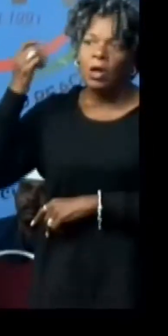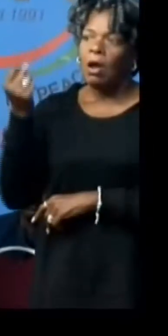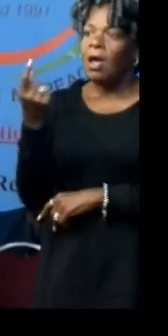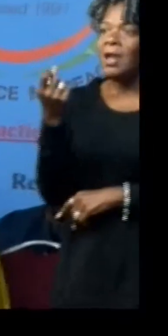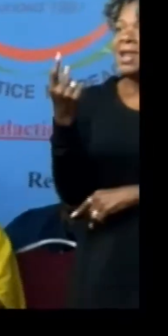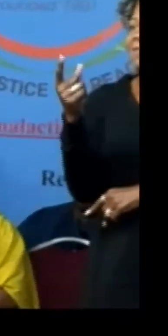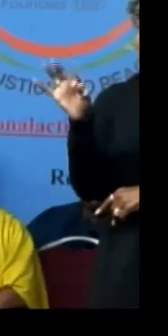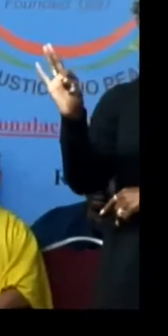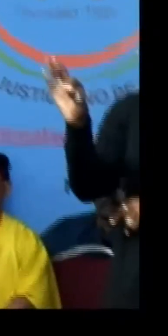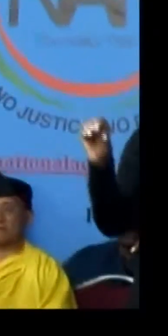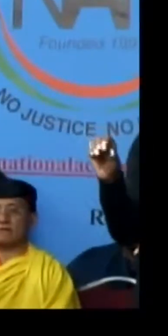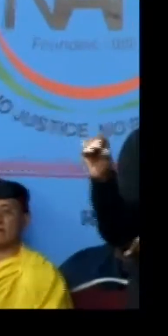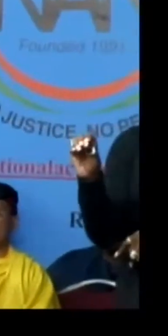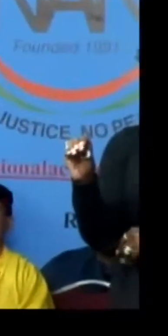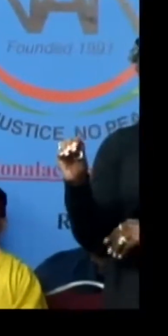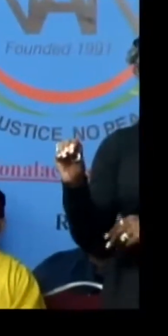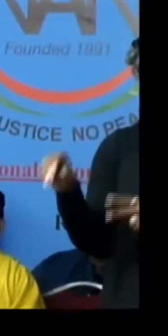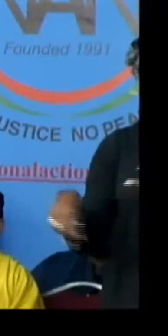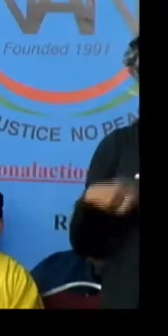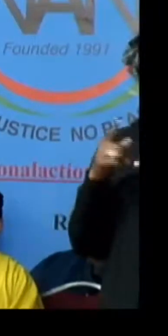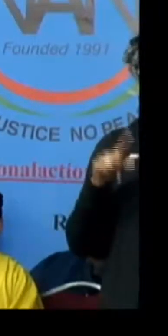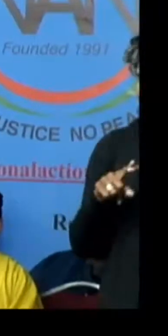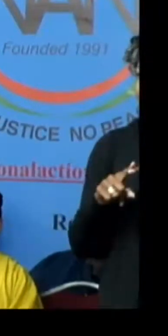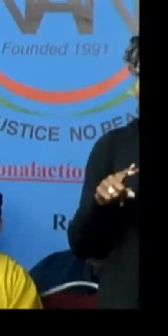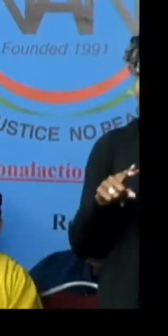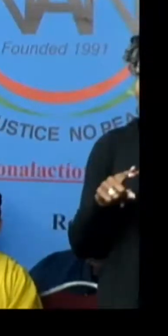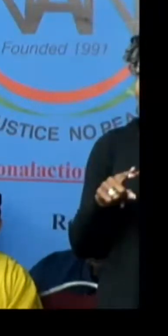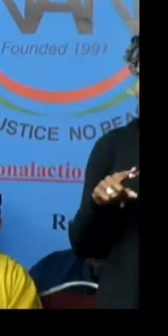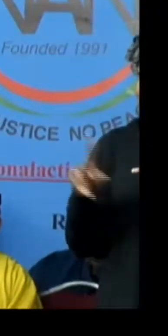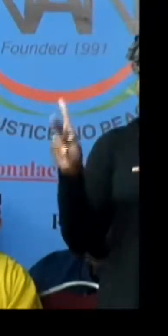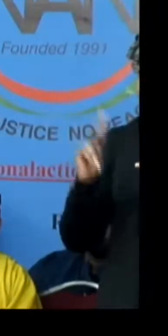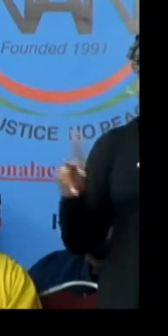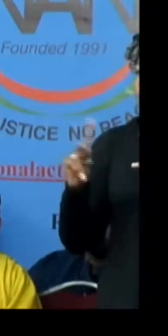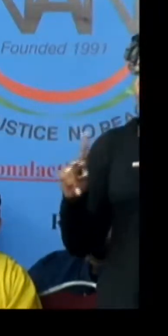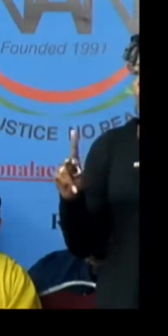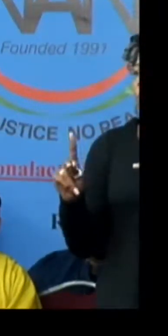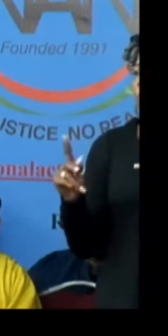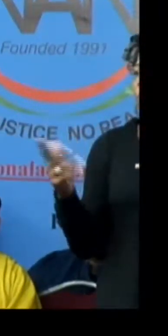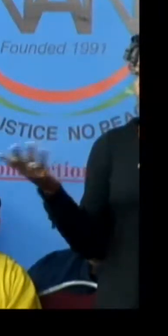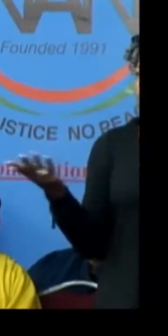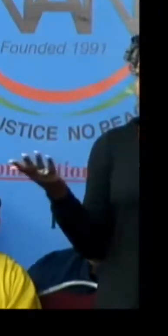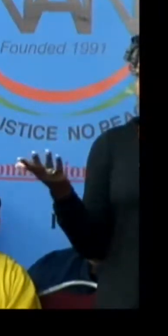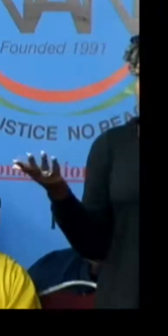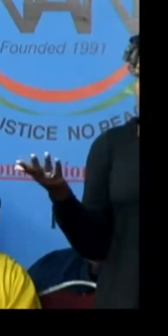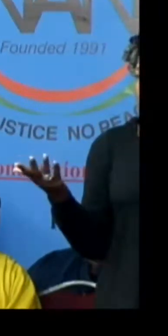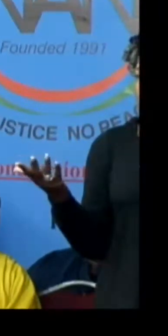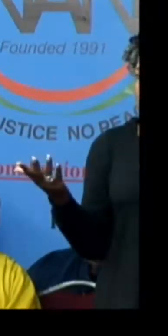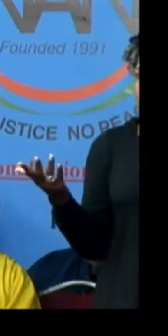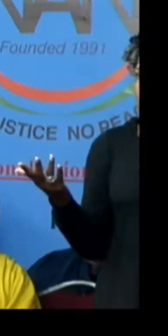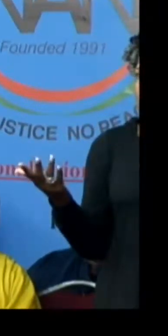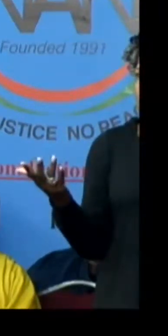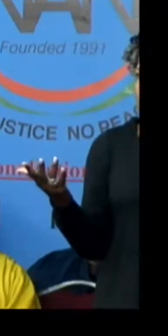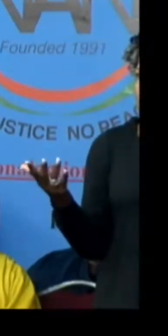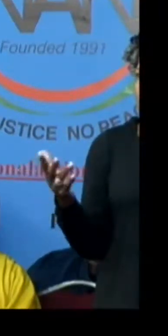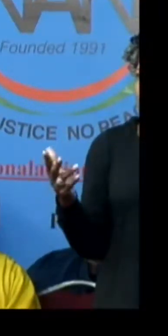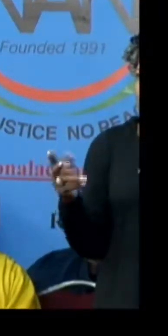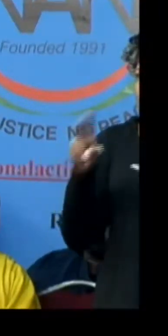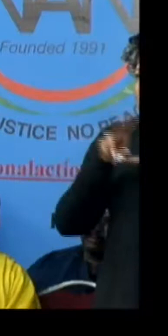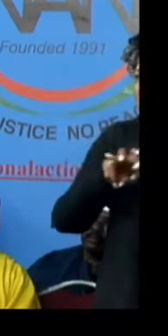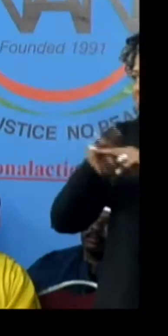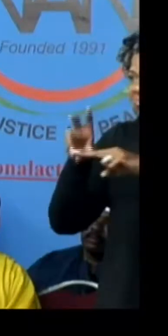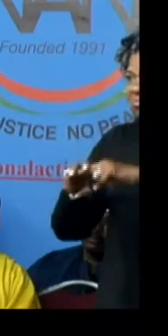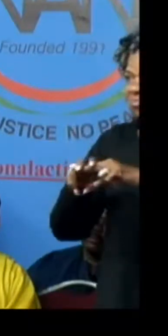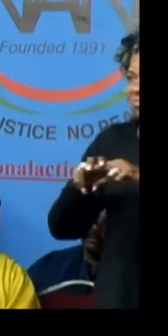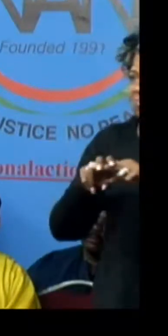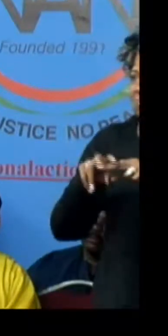York, and you that are here in the House of Justice, we are happy to